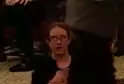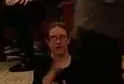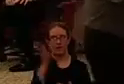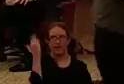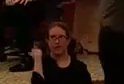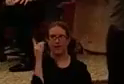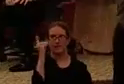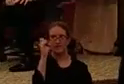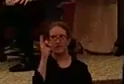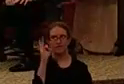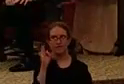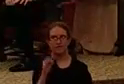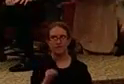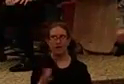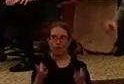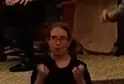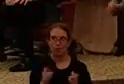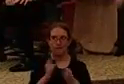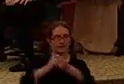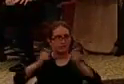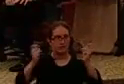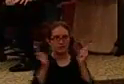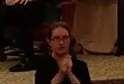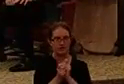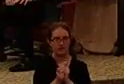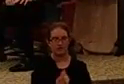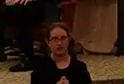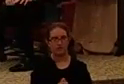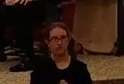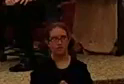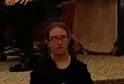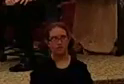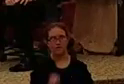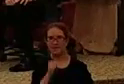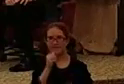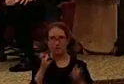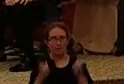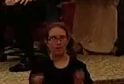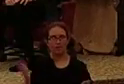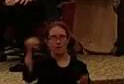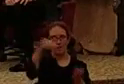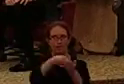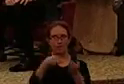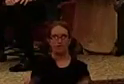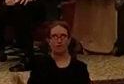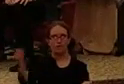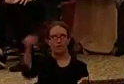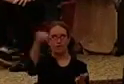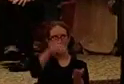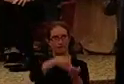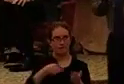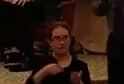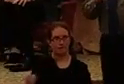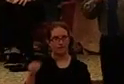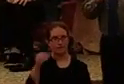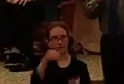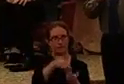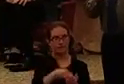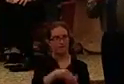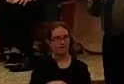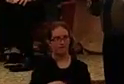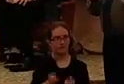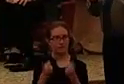past define you. I want to change you. But they rejected him over and over and over again